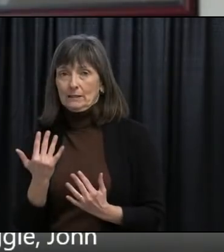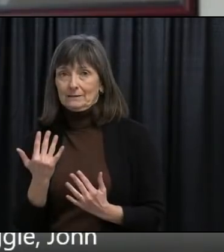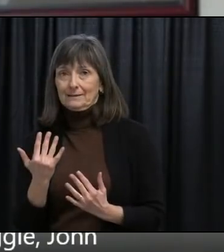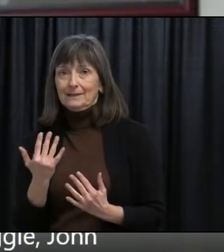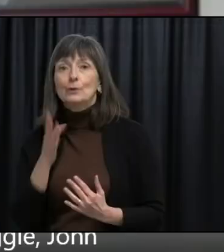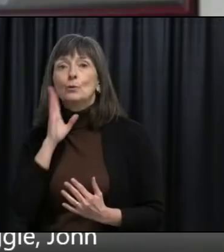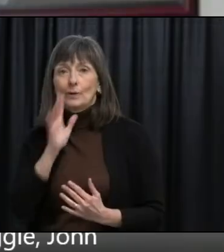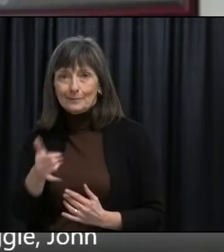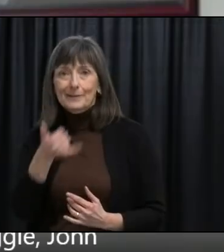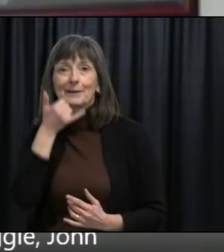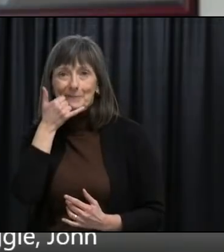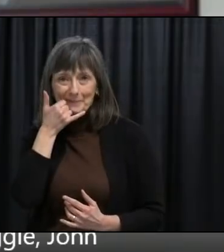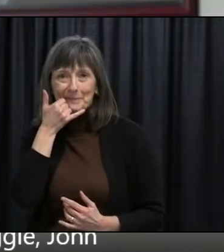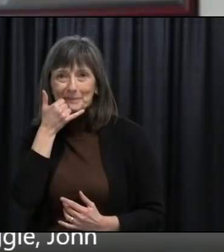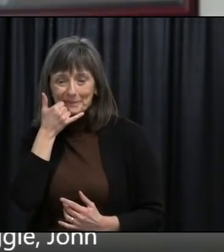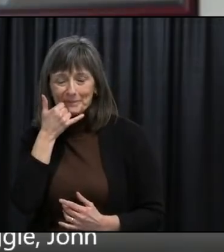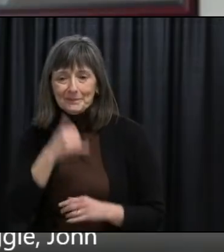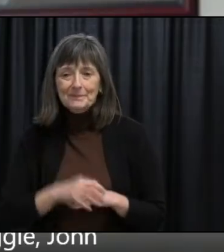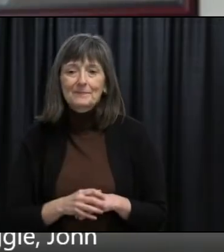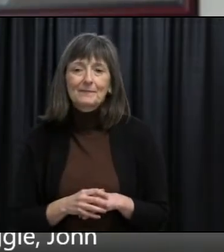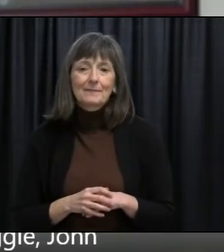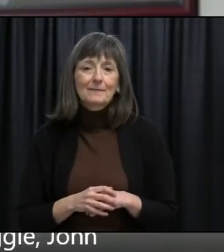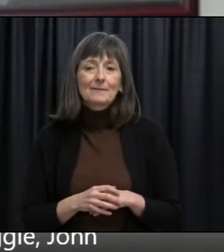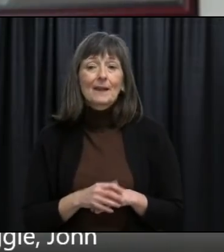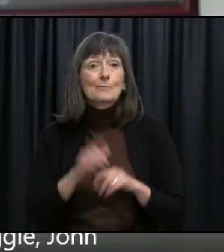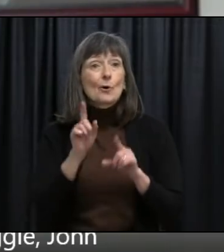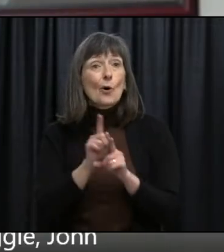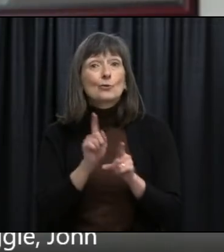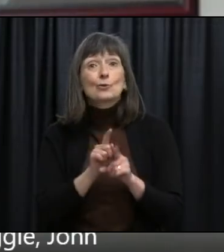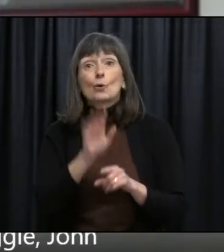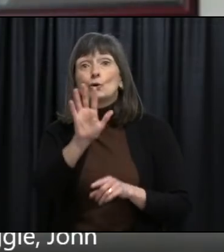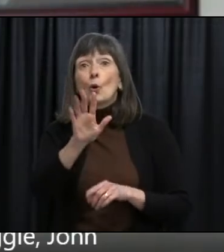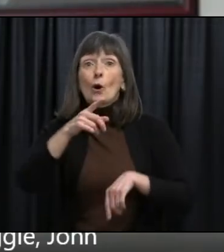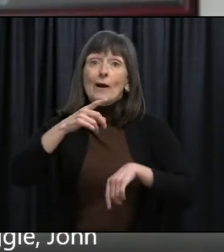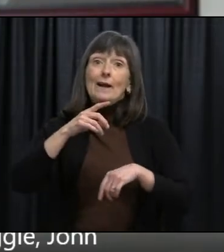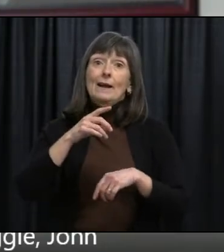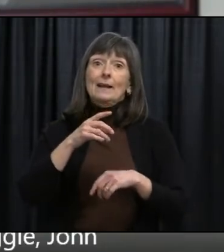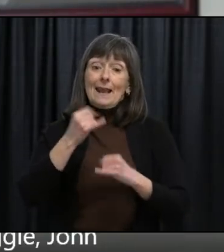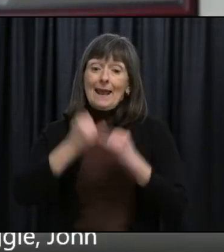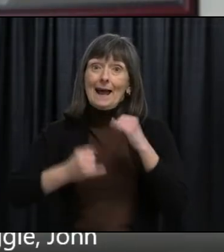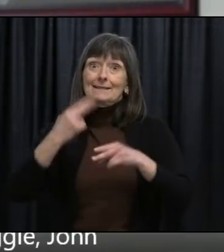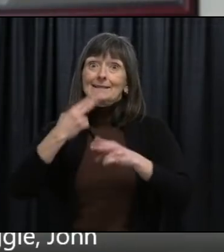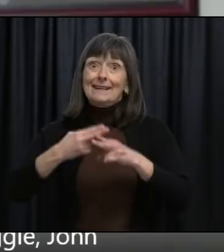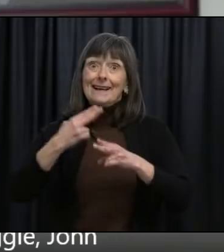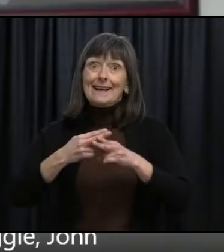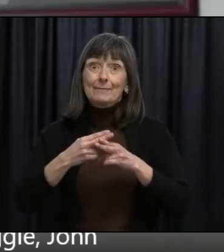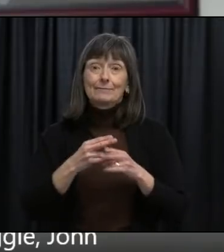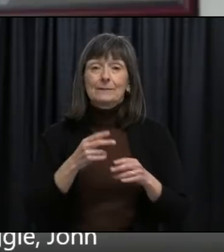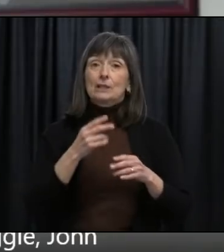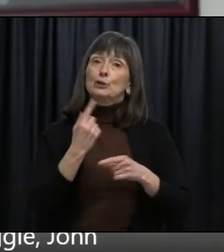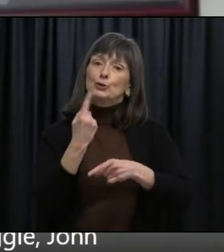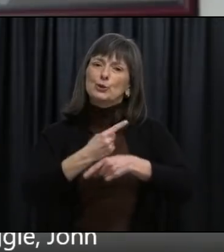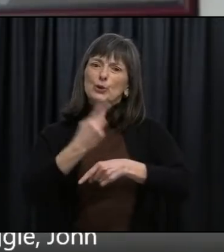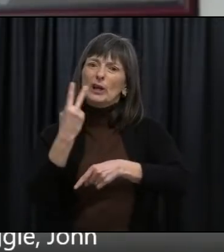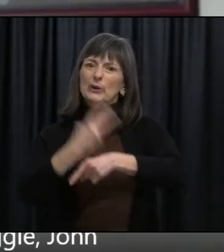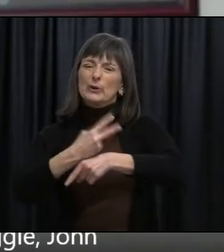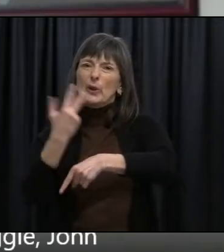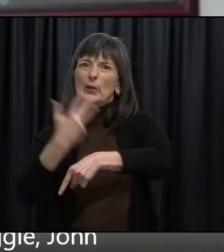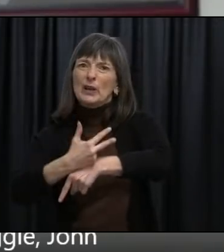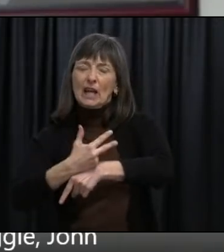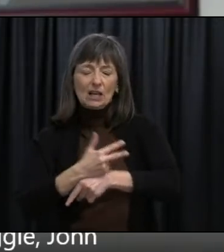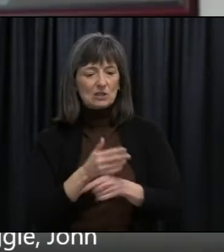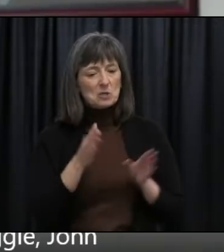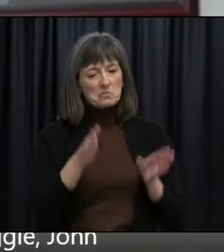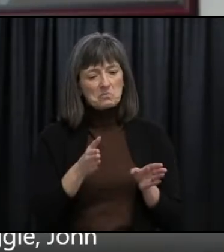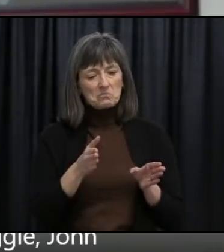a 2 to 3 day window for trying to pace the site and the website. And then at the end of that period,